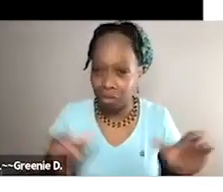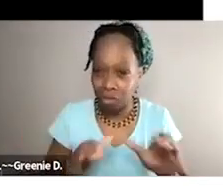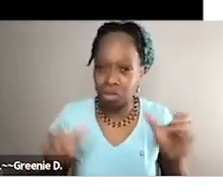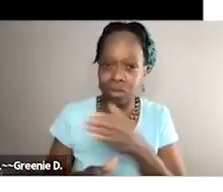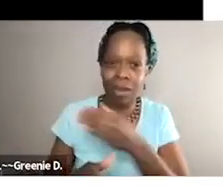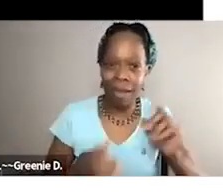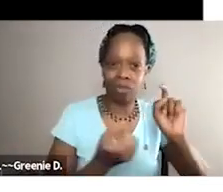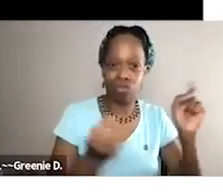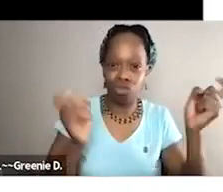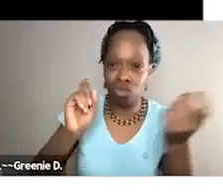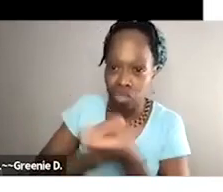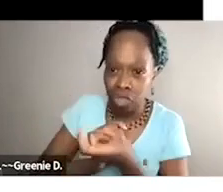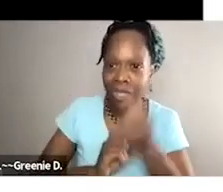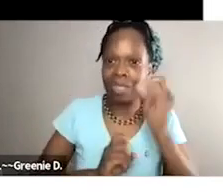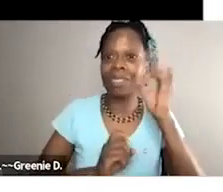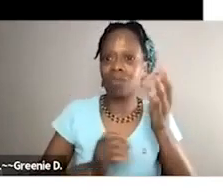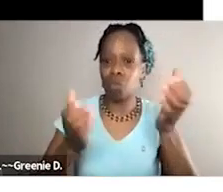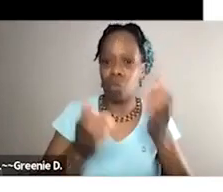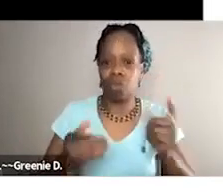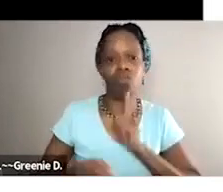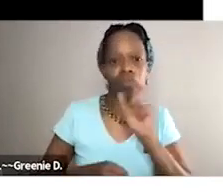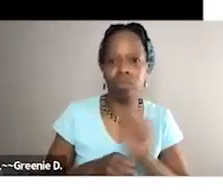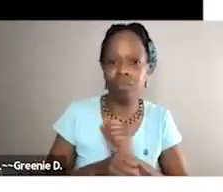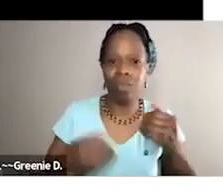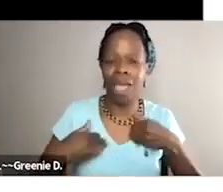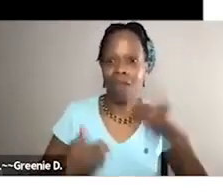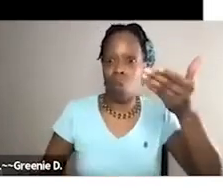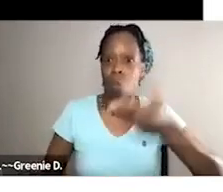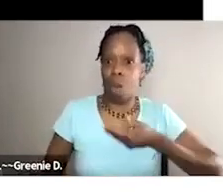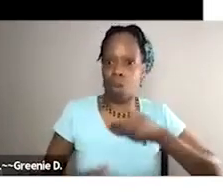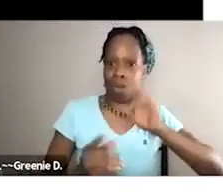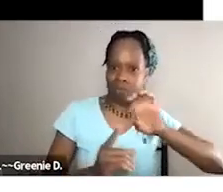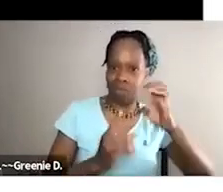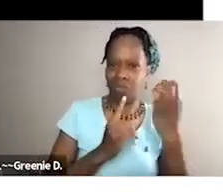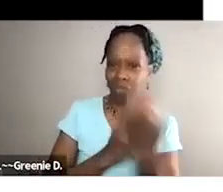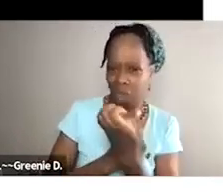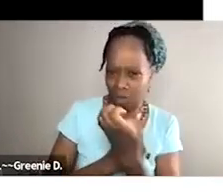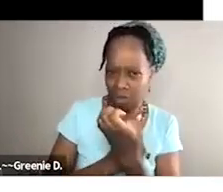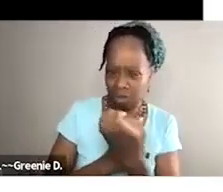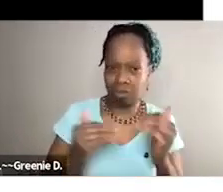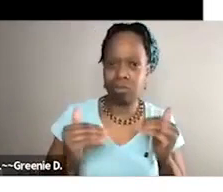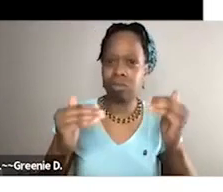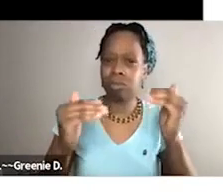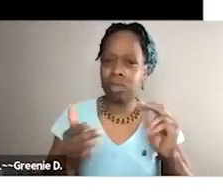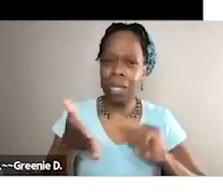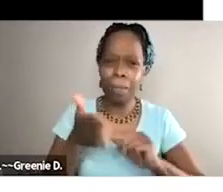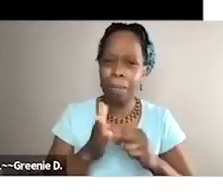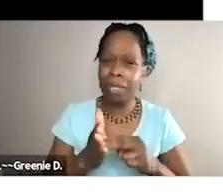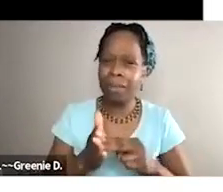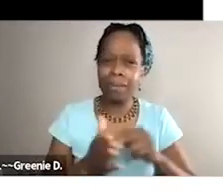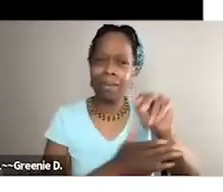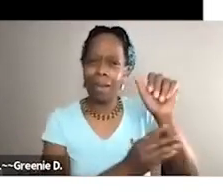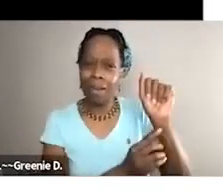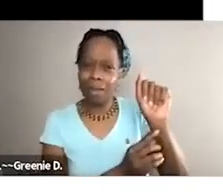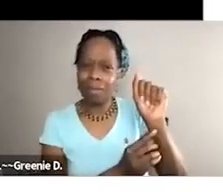truly welcoming. So, what does it mean for something to be accessible?